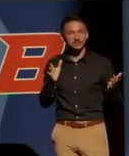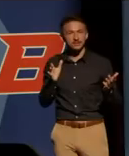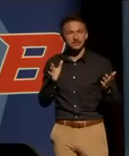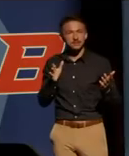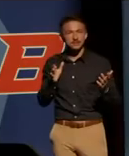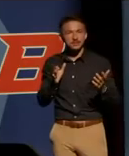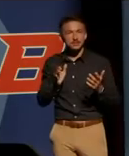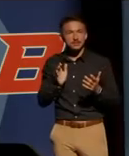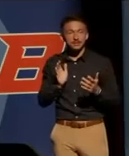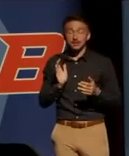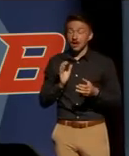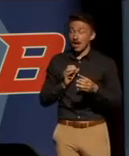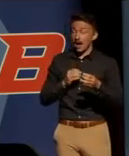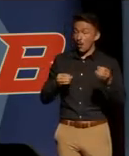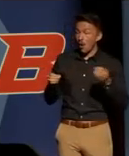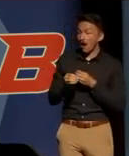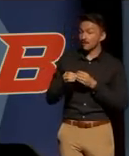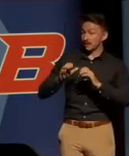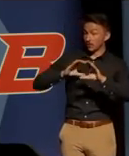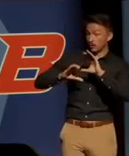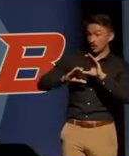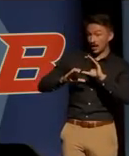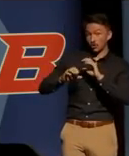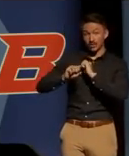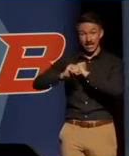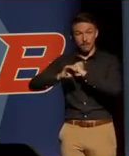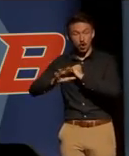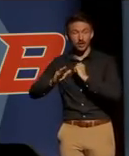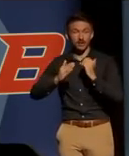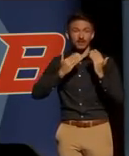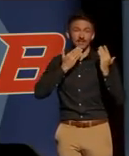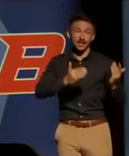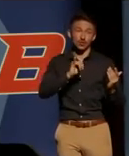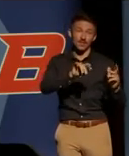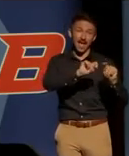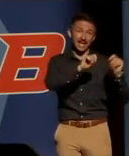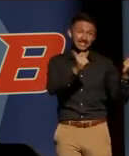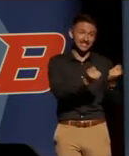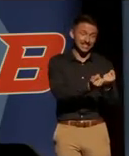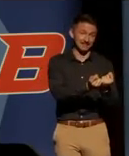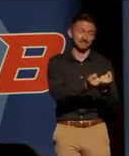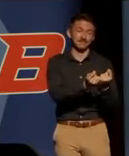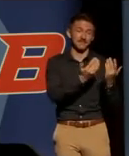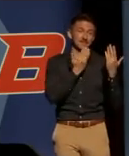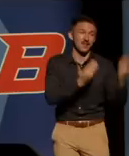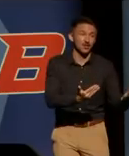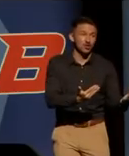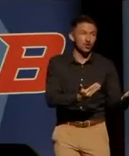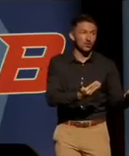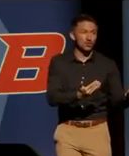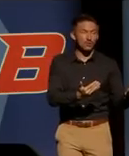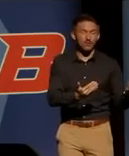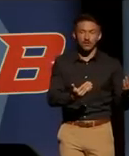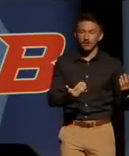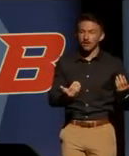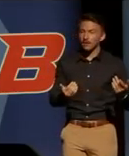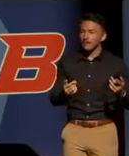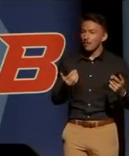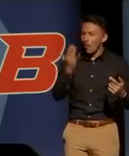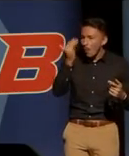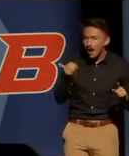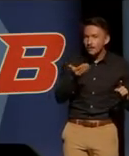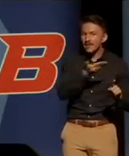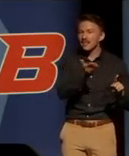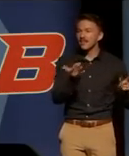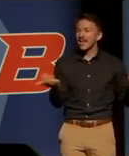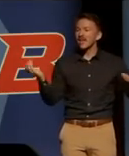Our Office of Communications and Marketing, thank you to that team and Lauren Griswold, collaborated with the other universities in the